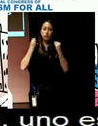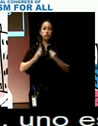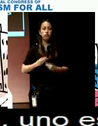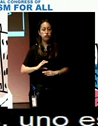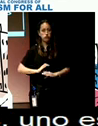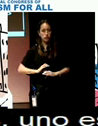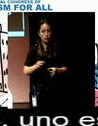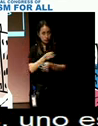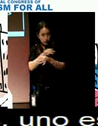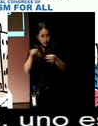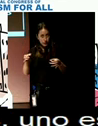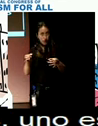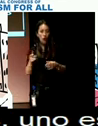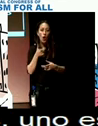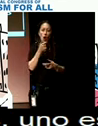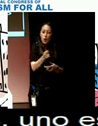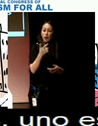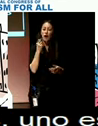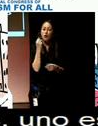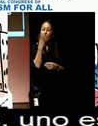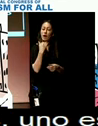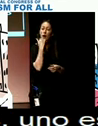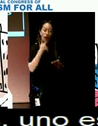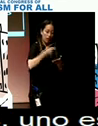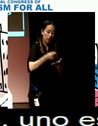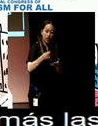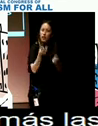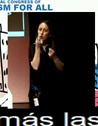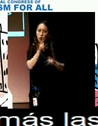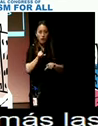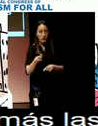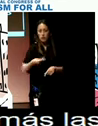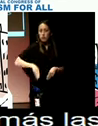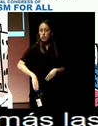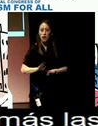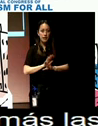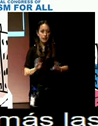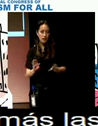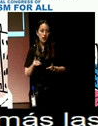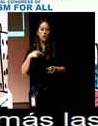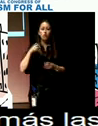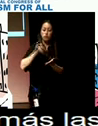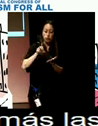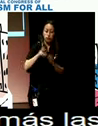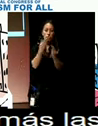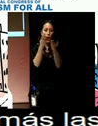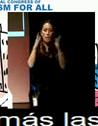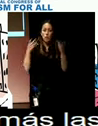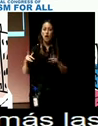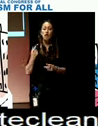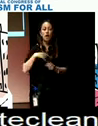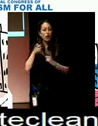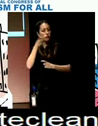hang it. You don't have to press any button to receive information. As you go walking, you receive